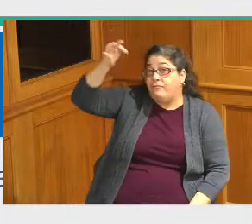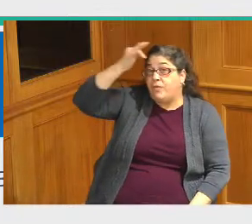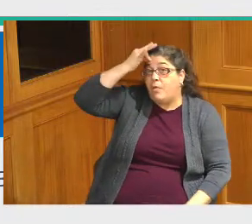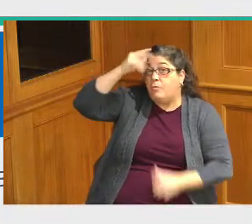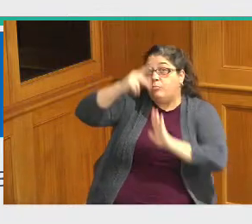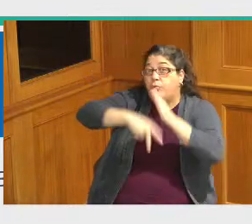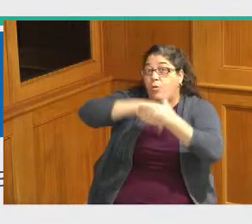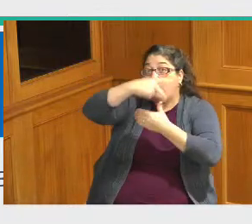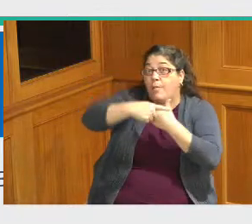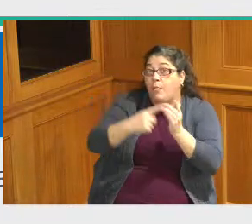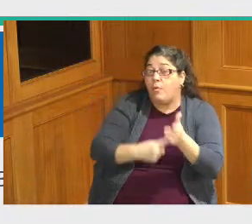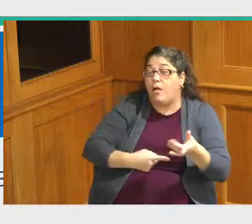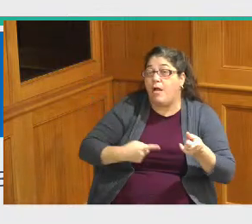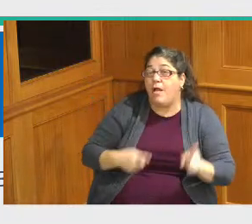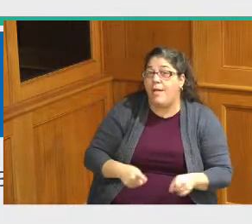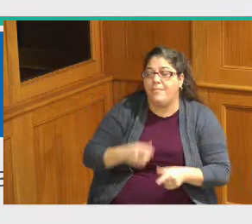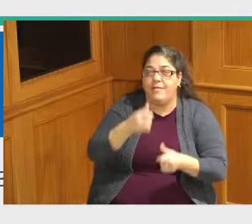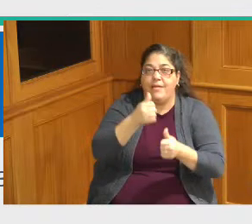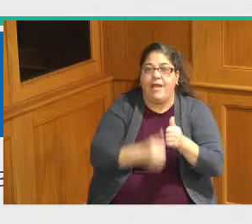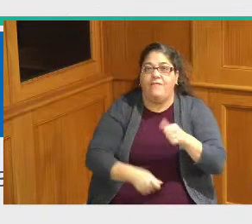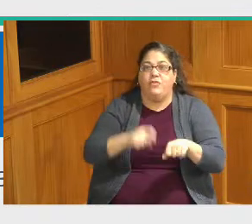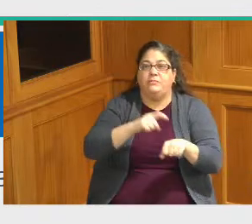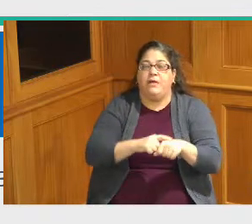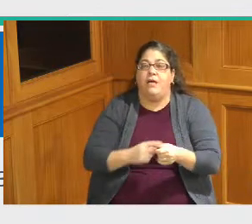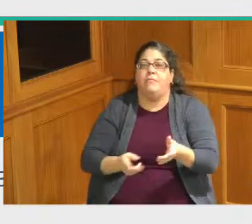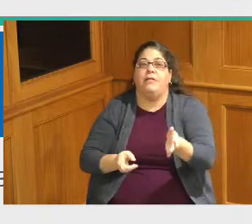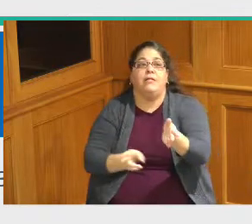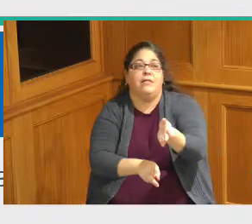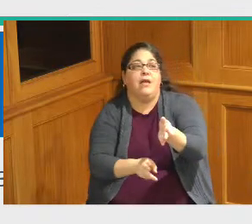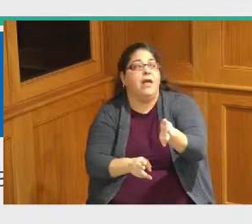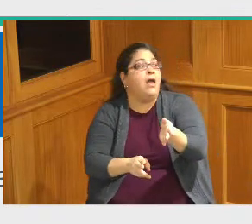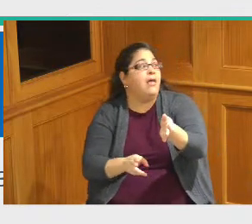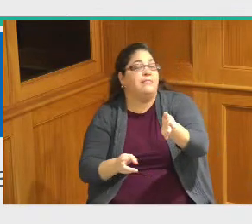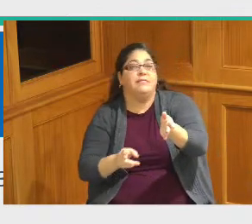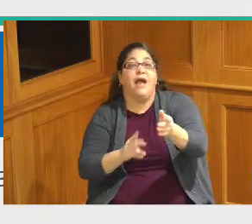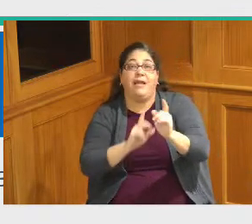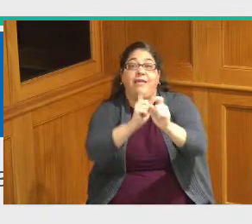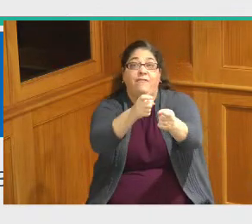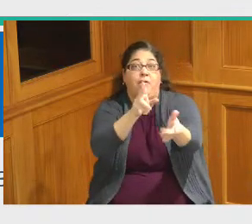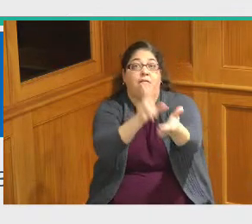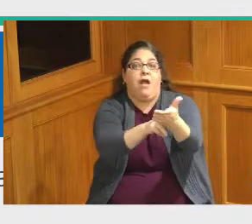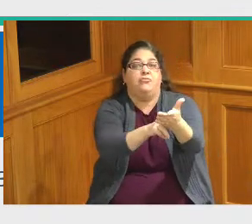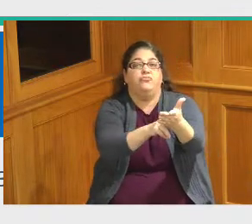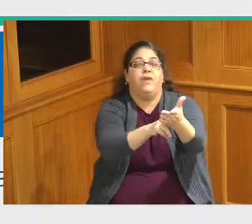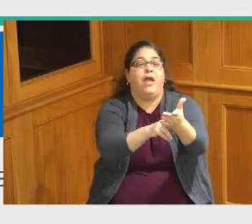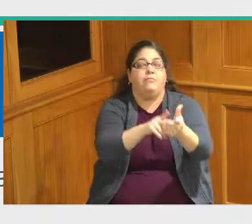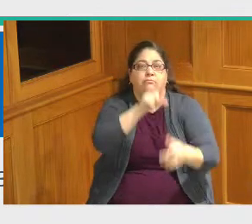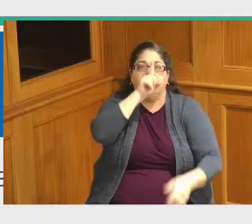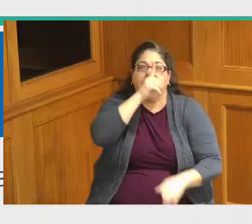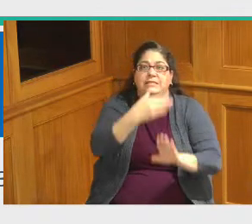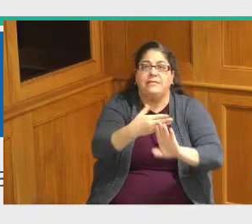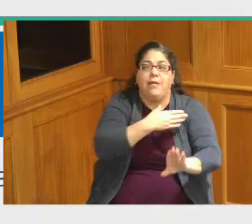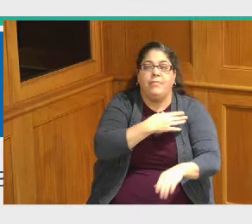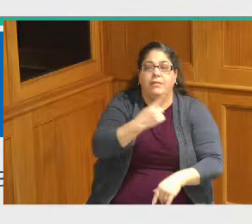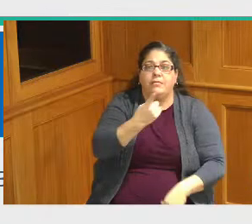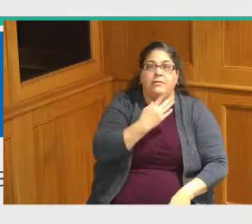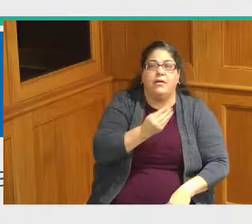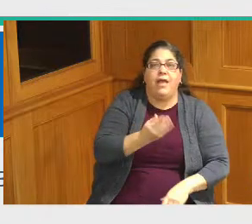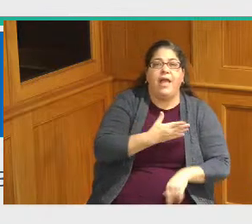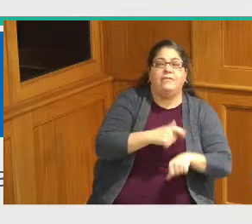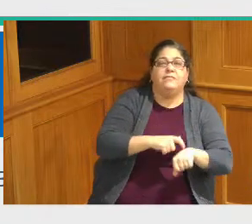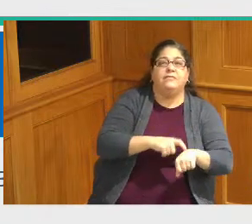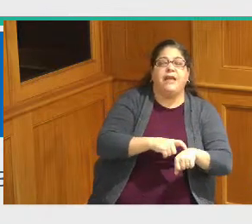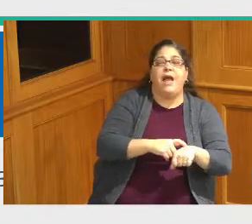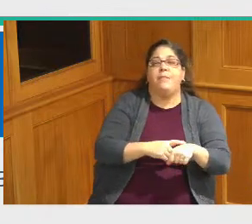lot, subcontractors got changed all the time. You know what I mean? If they didn't have to tell you beforehand, you never really knew if they were going to have the same ones